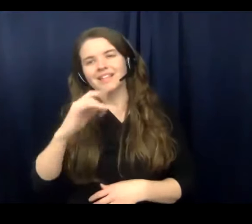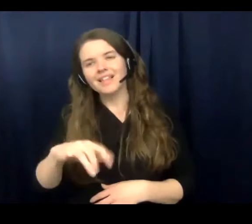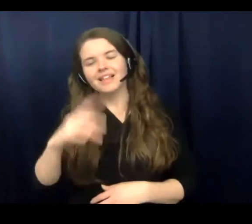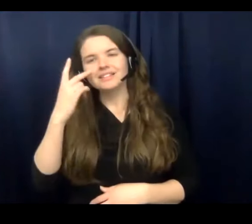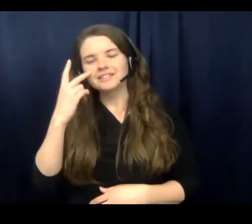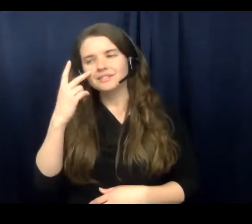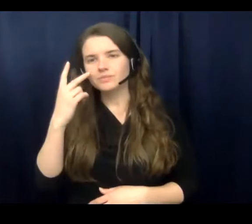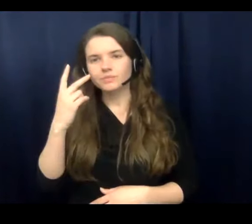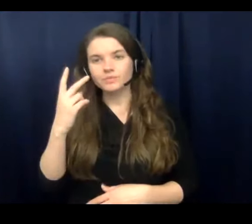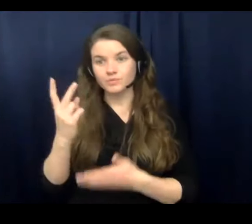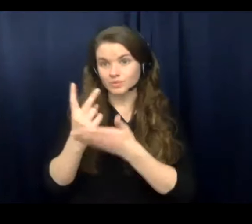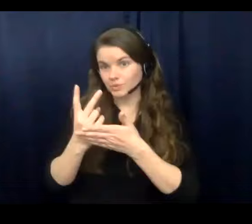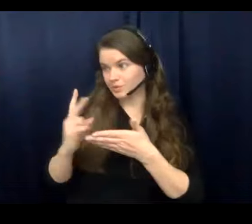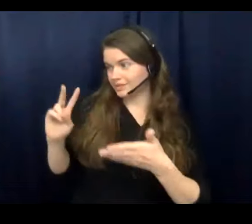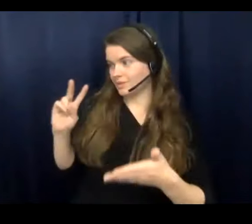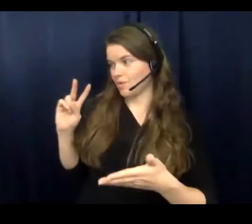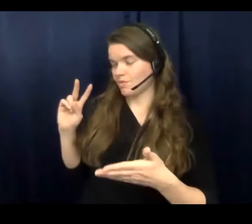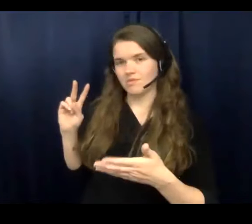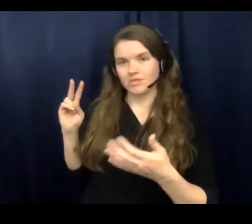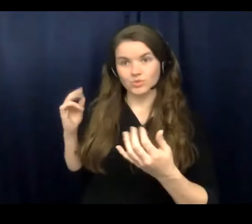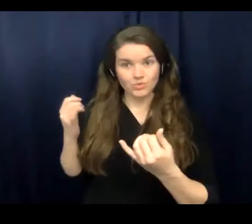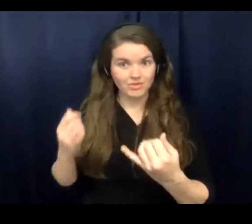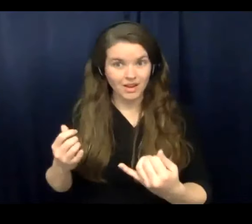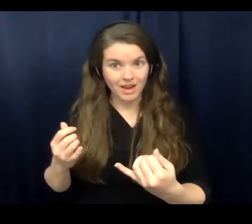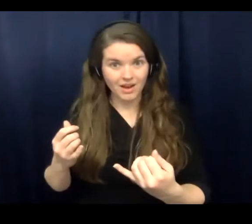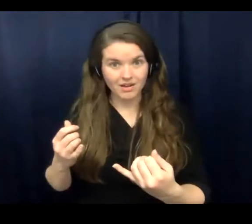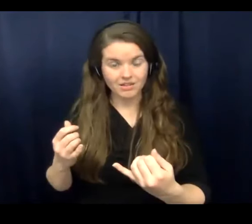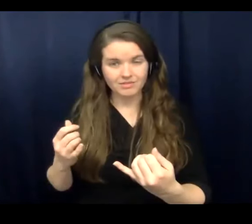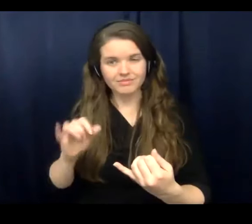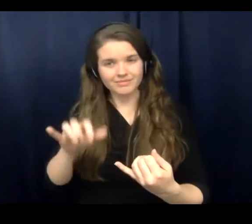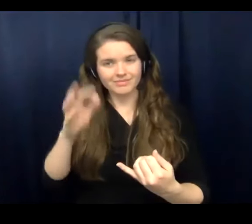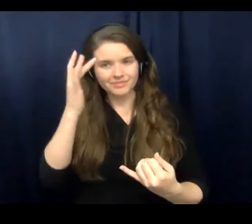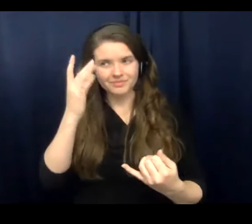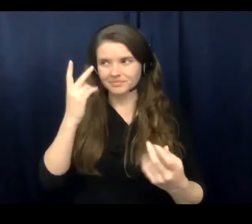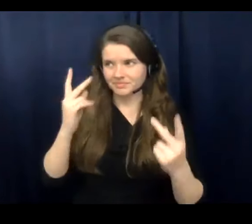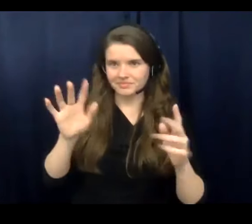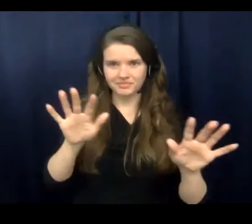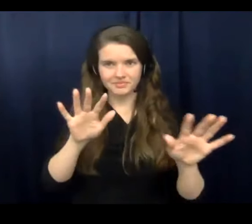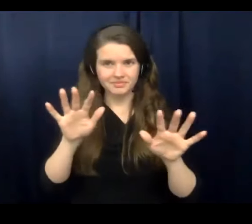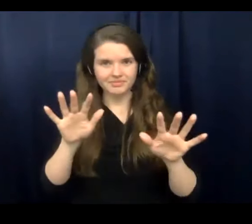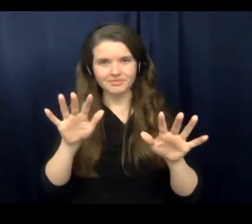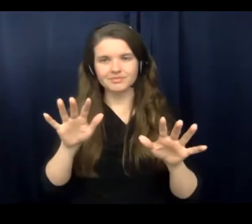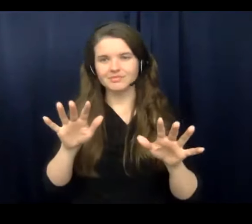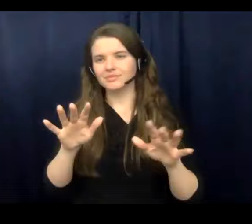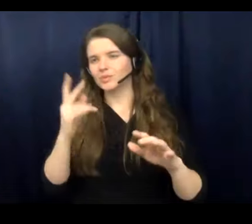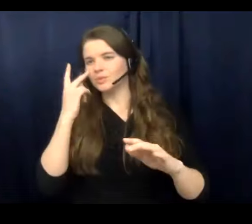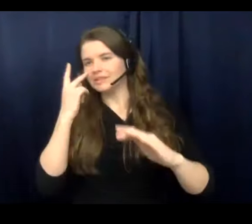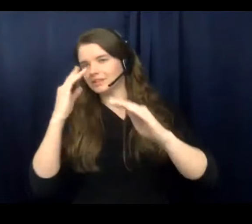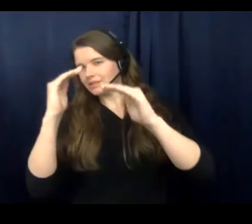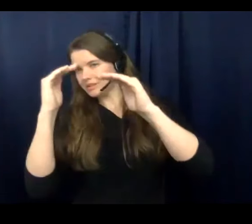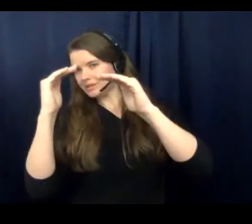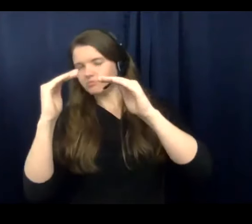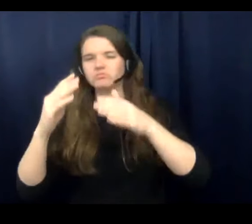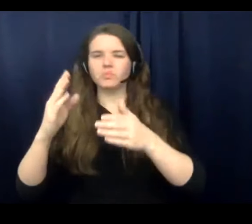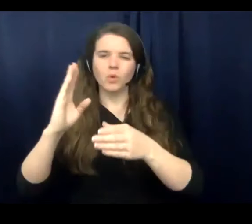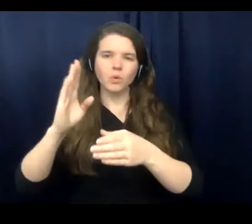from 2 weeks ago and to where we are today, and that's why they can kind of say that, you know, there is a light at the end of the tunnel because of just